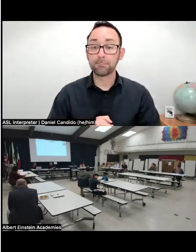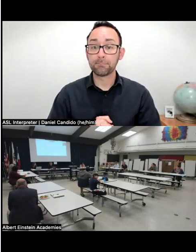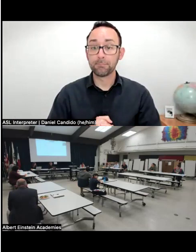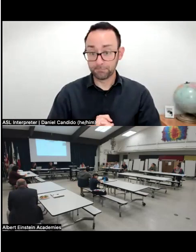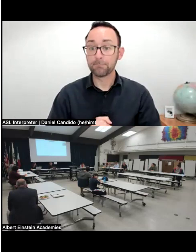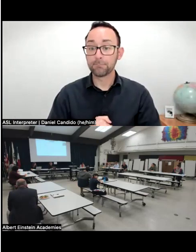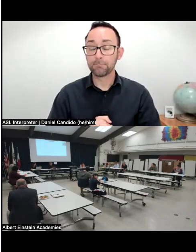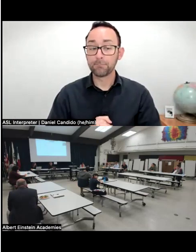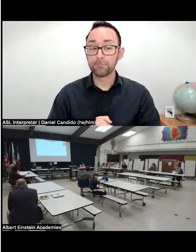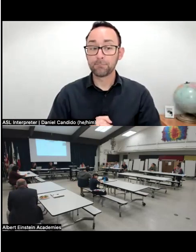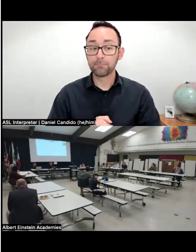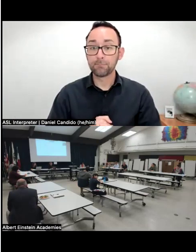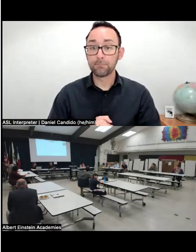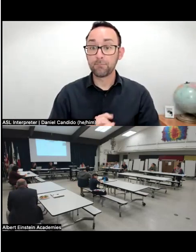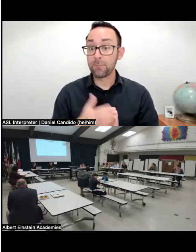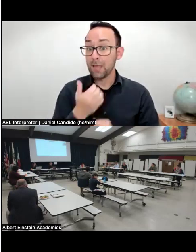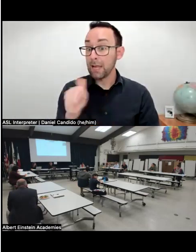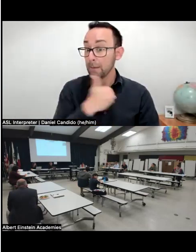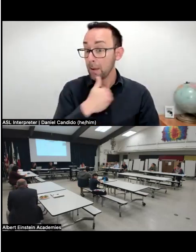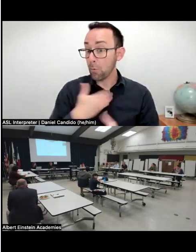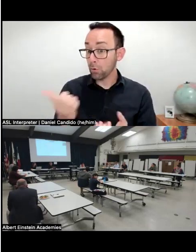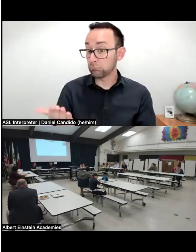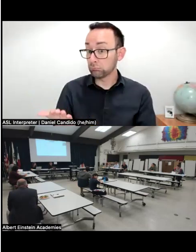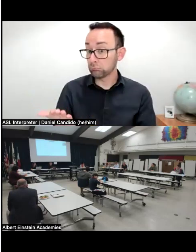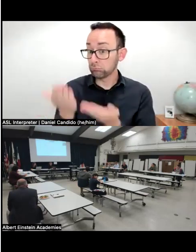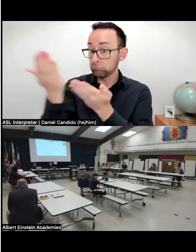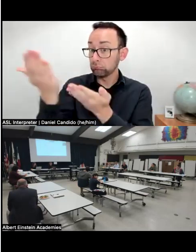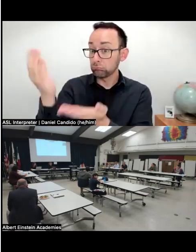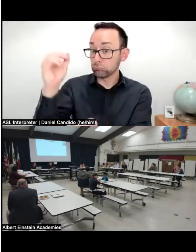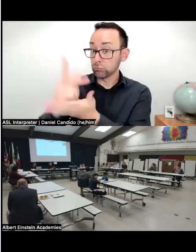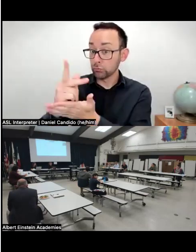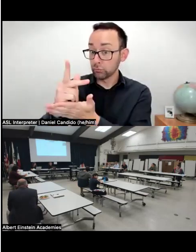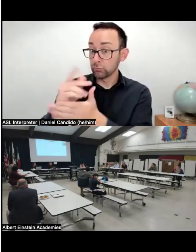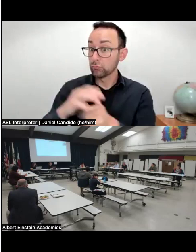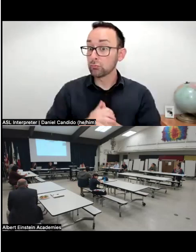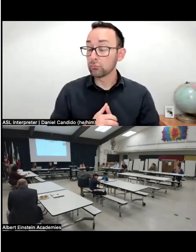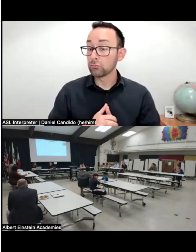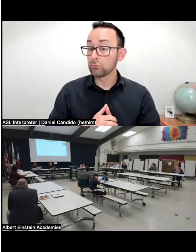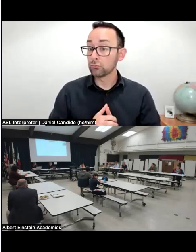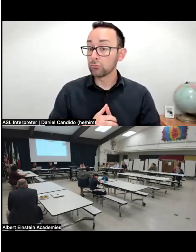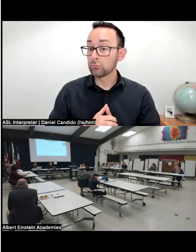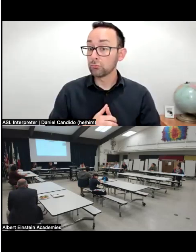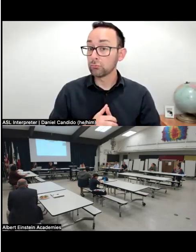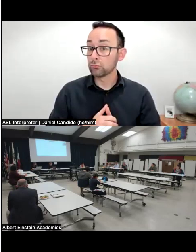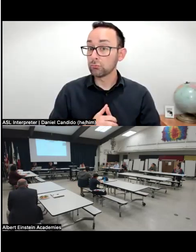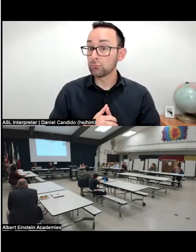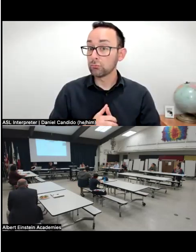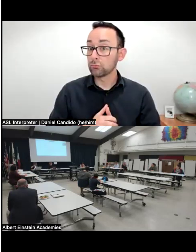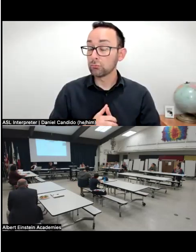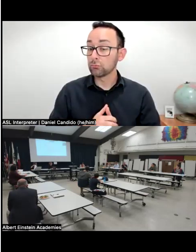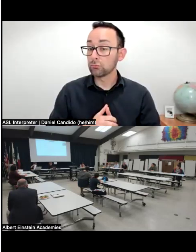Is there a member that would like to make a motion to approve the minutes?